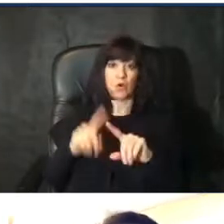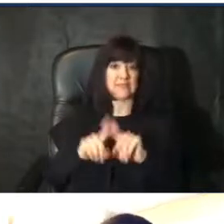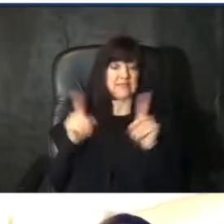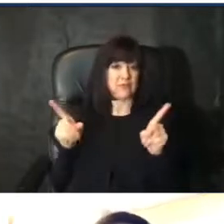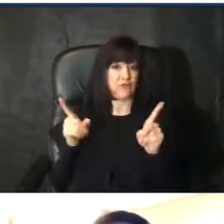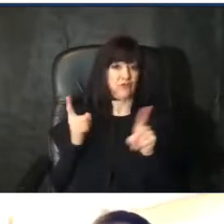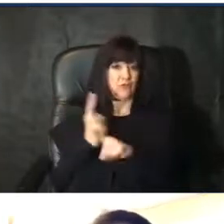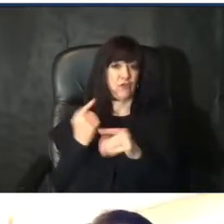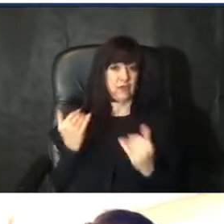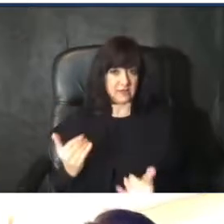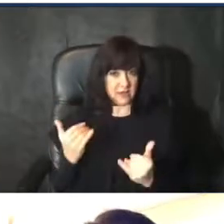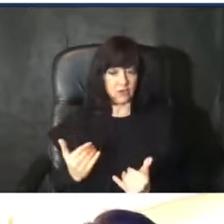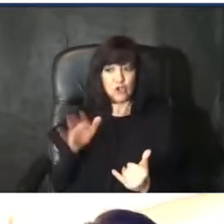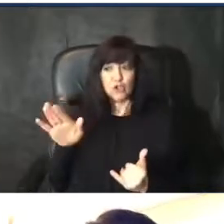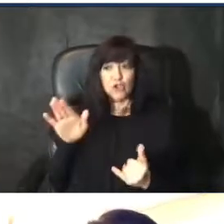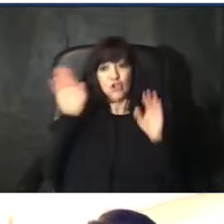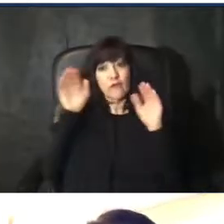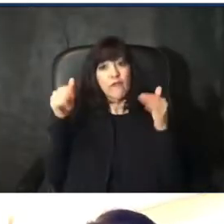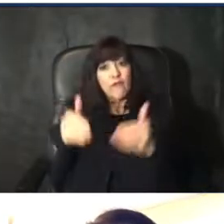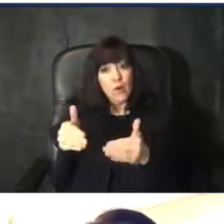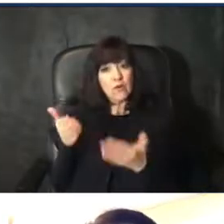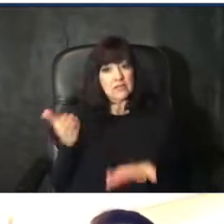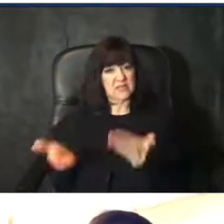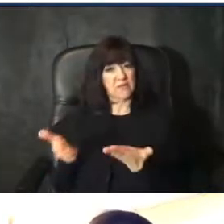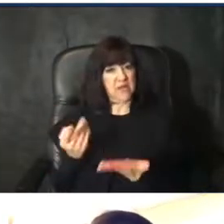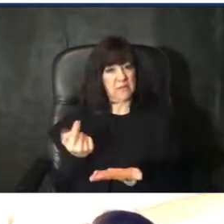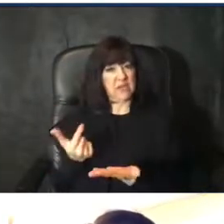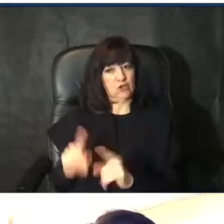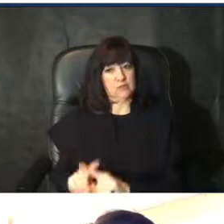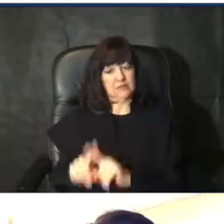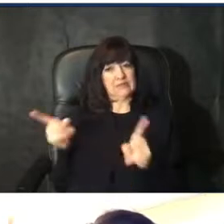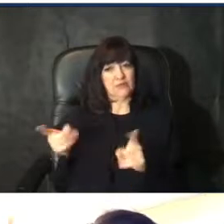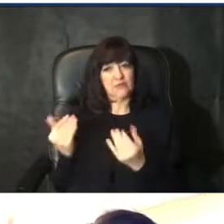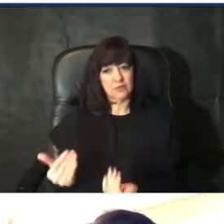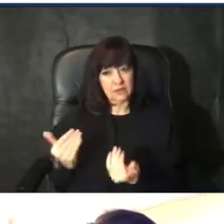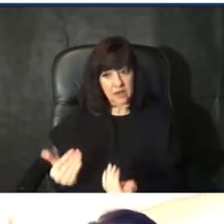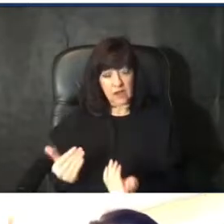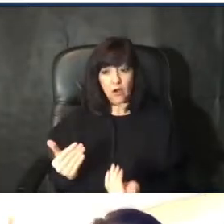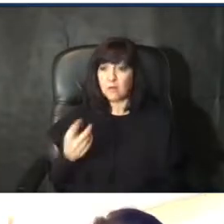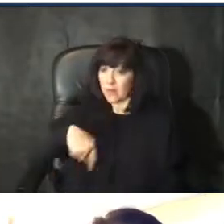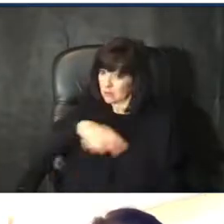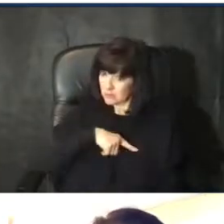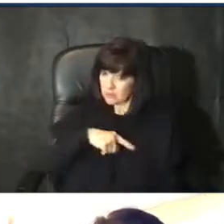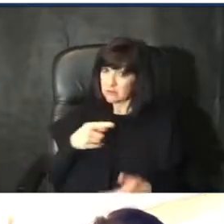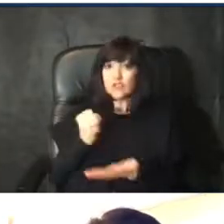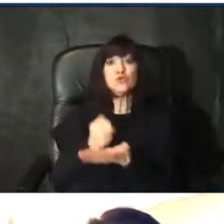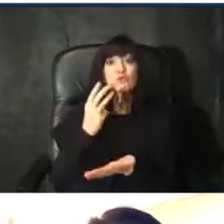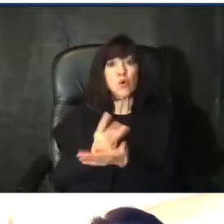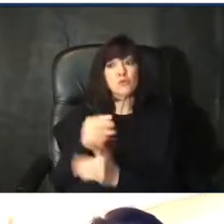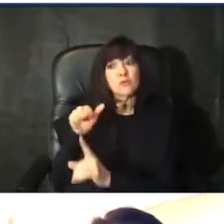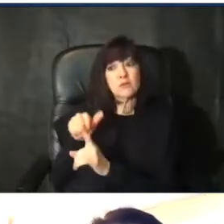right now. But we've set goals as a family. So let's find a way now to